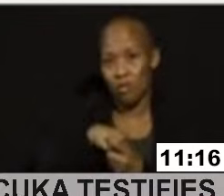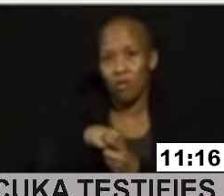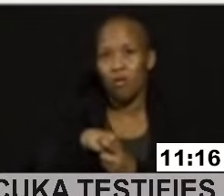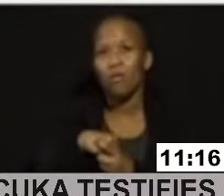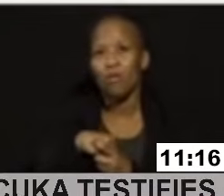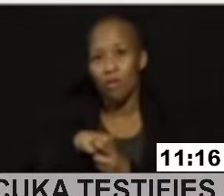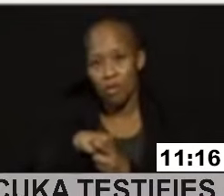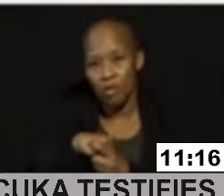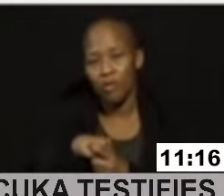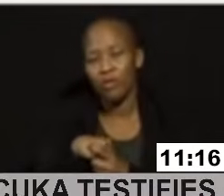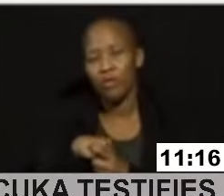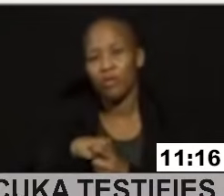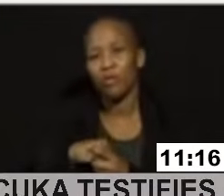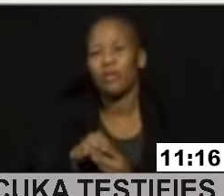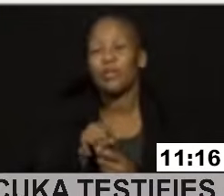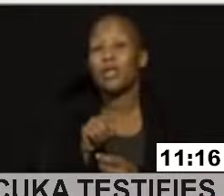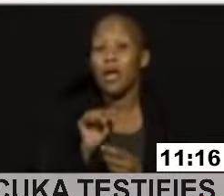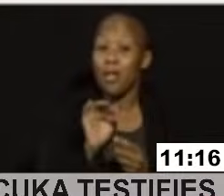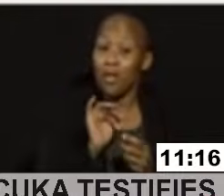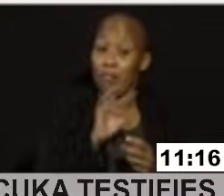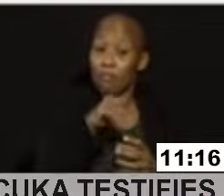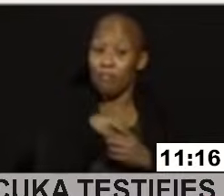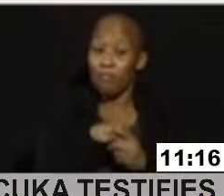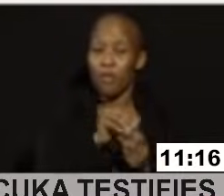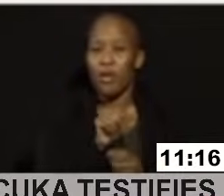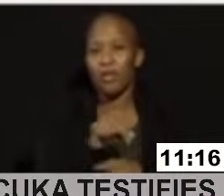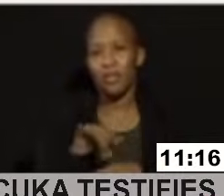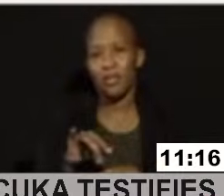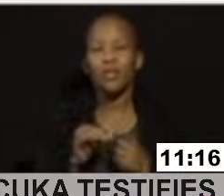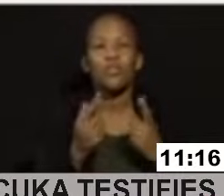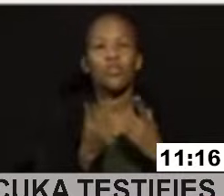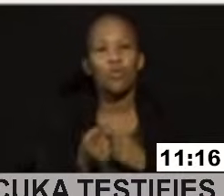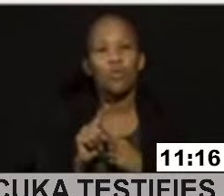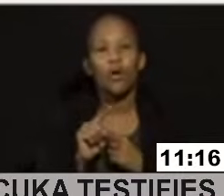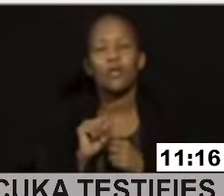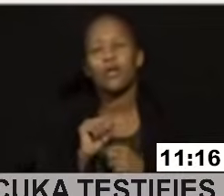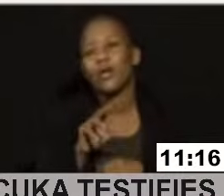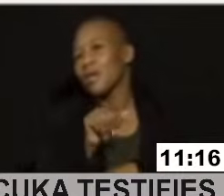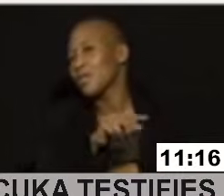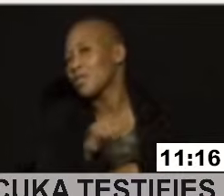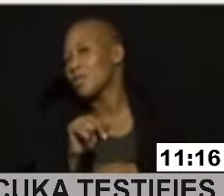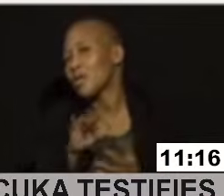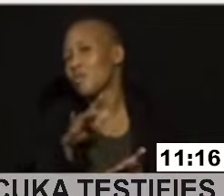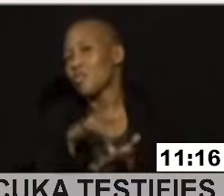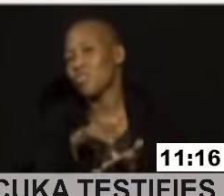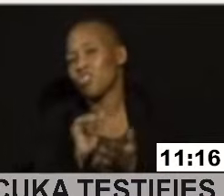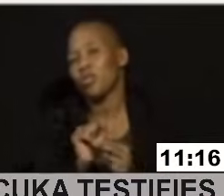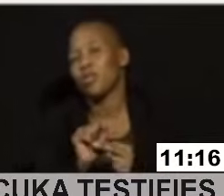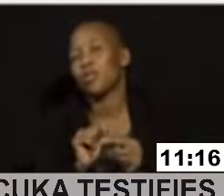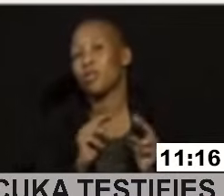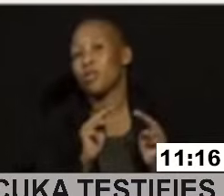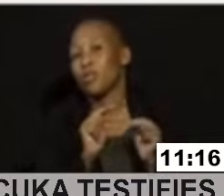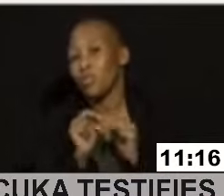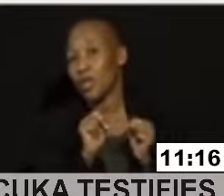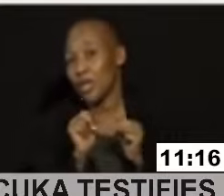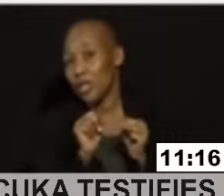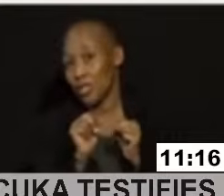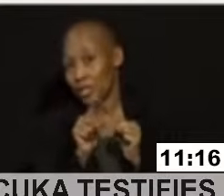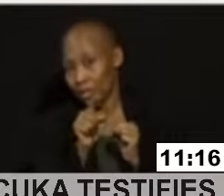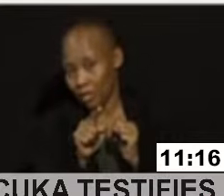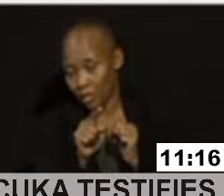drafted the ANC's position in the negotiations, participated in the